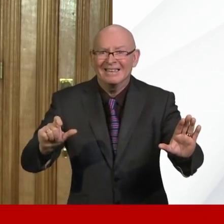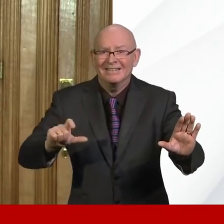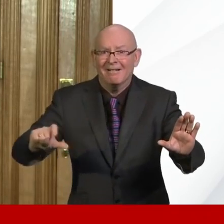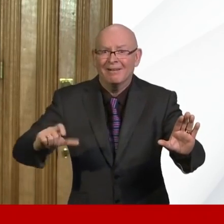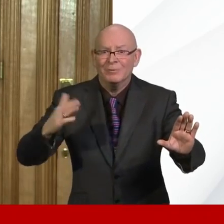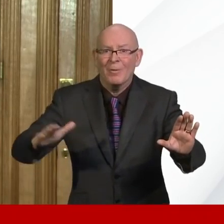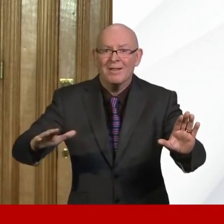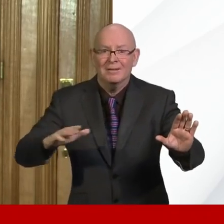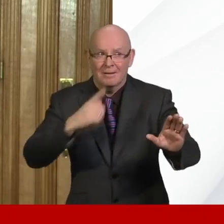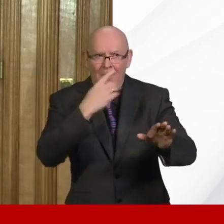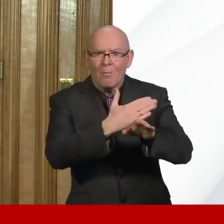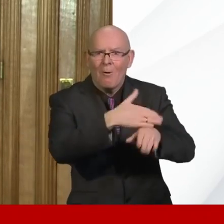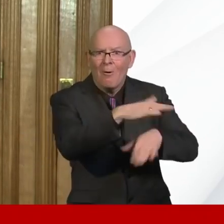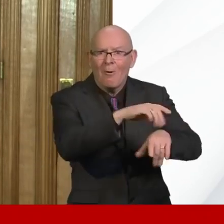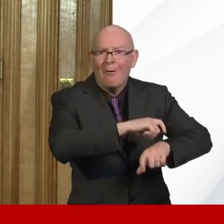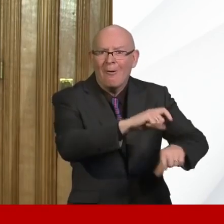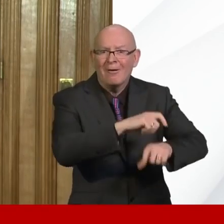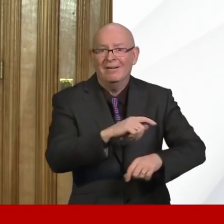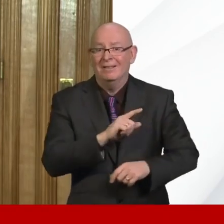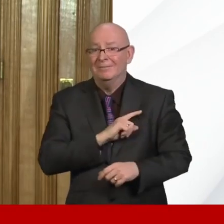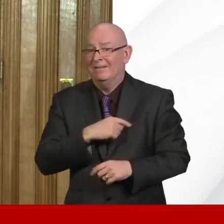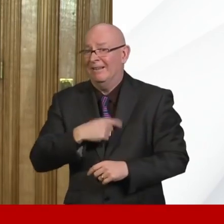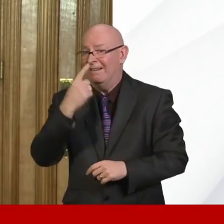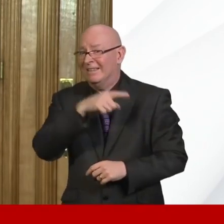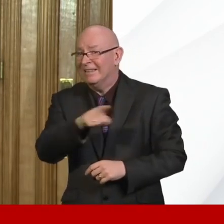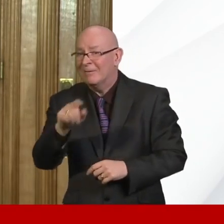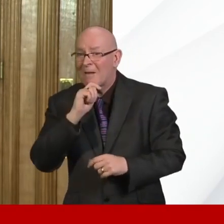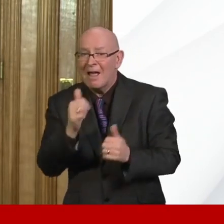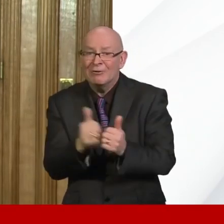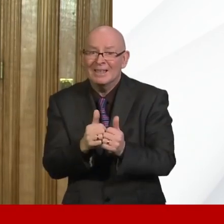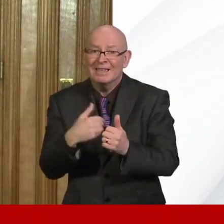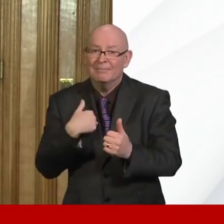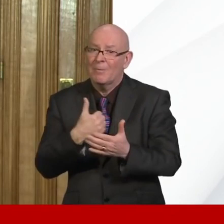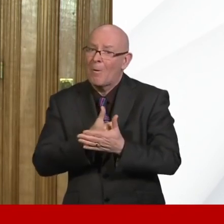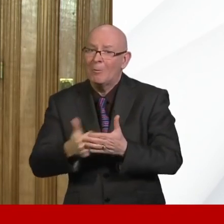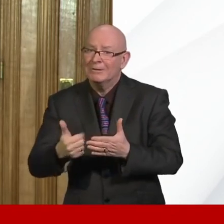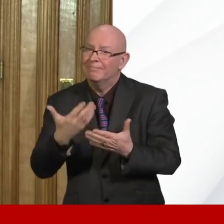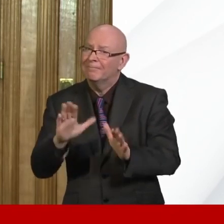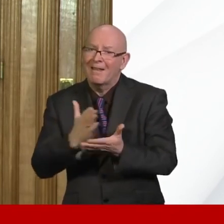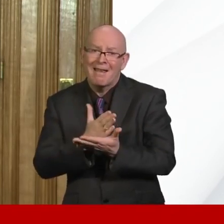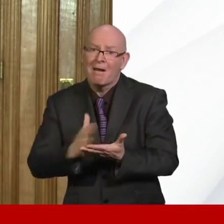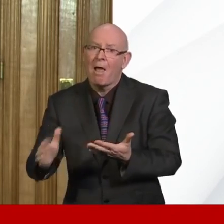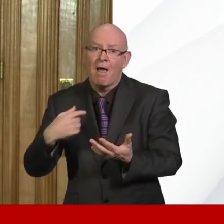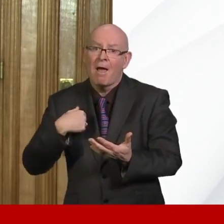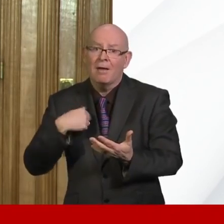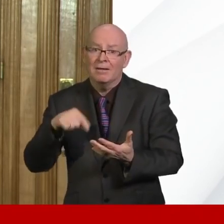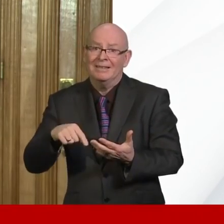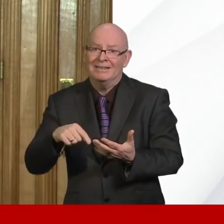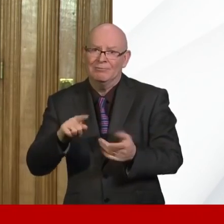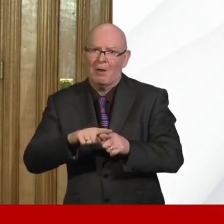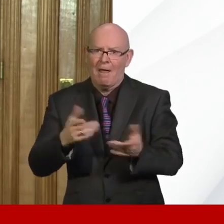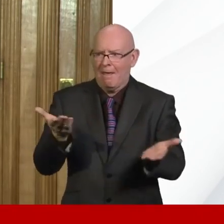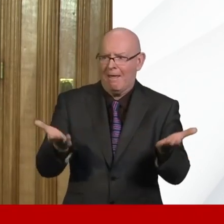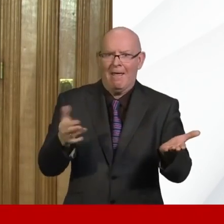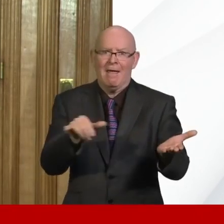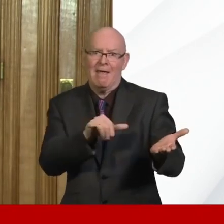must apply downward pressure, further downward pressure on that upward curve by closing the schools.